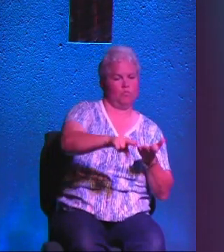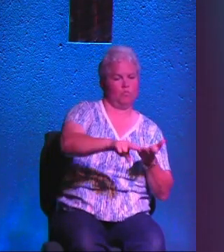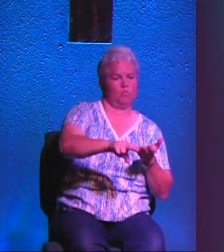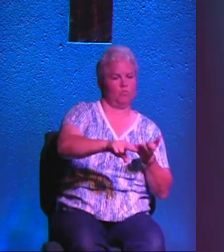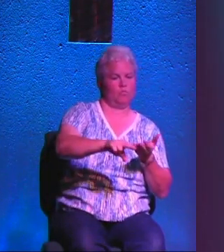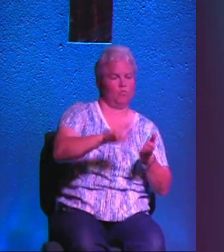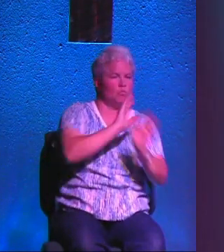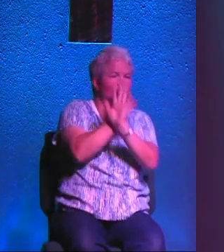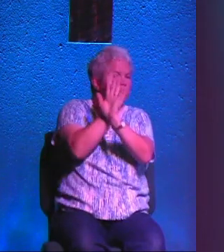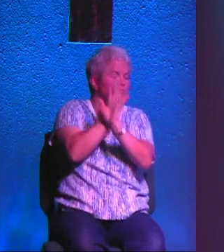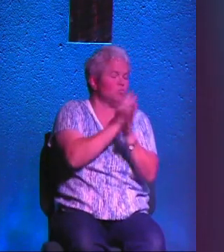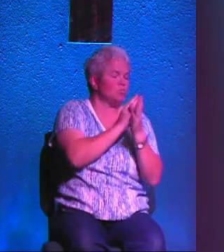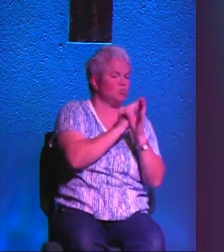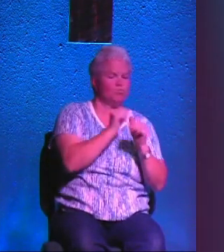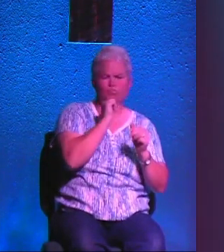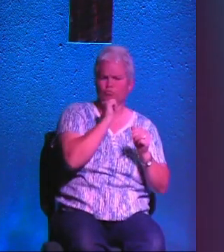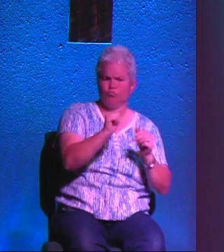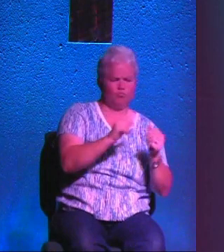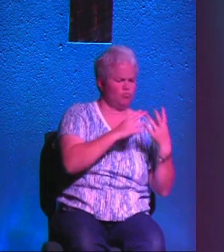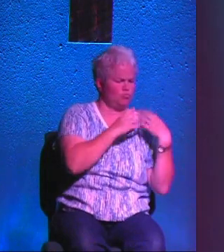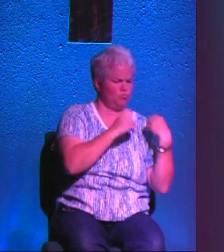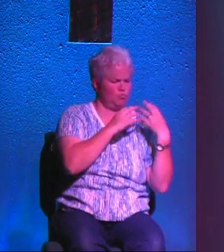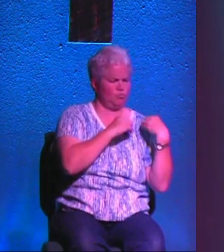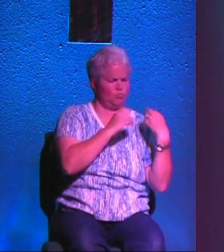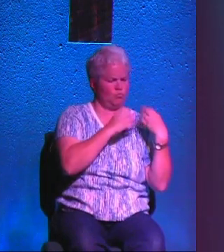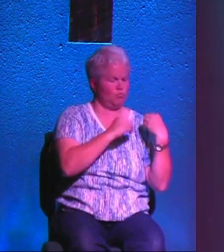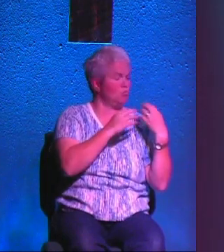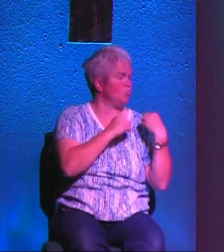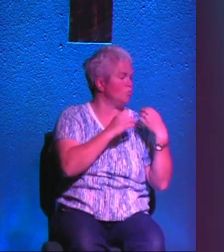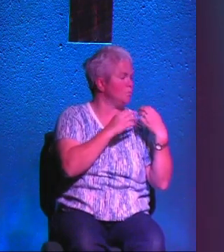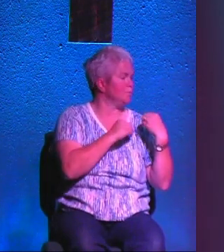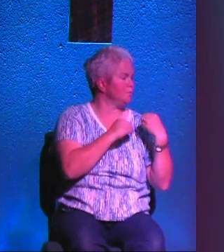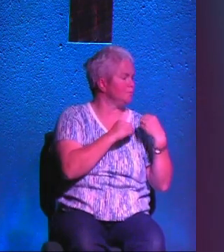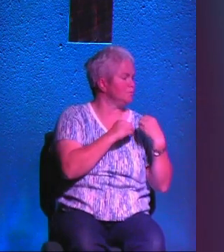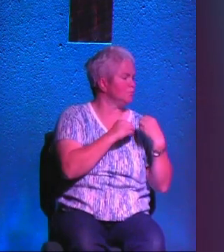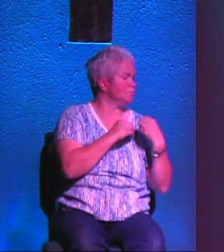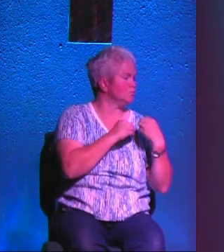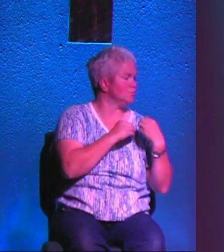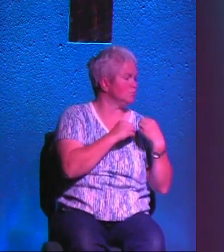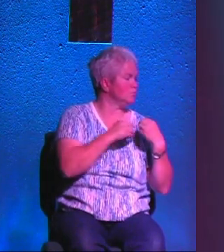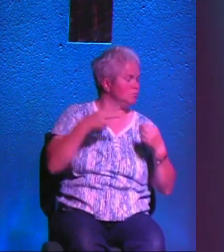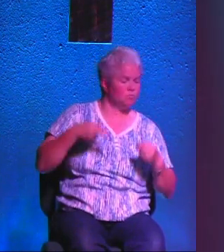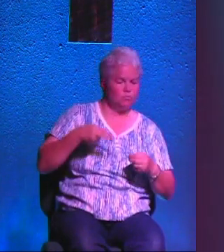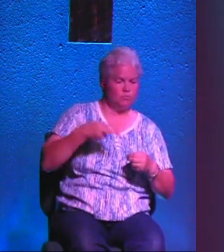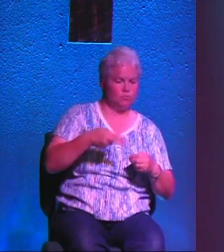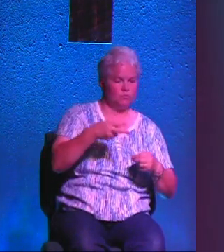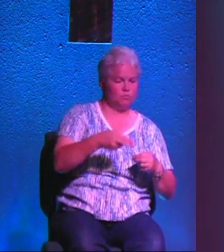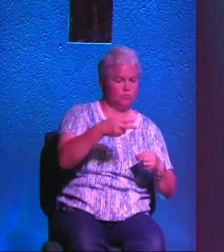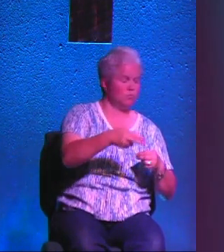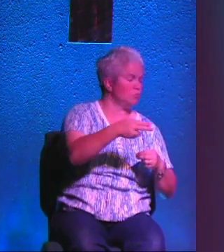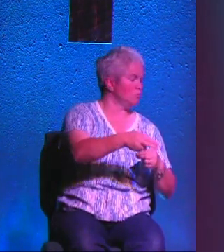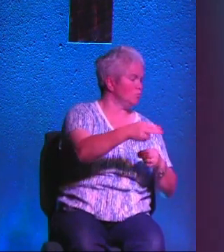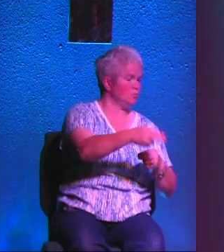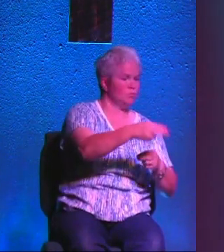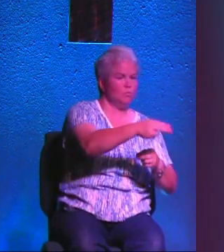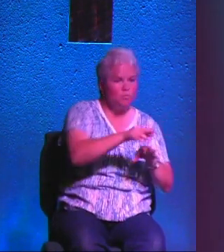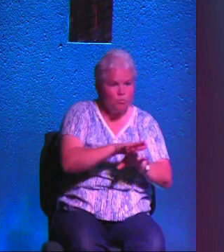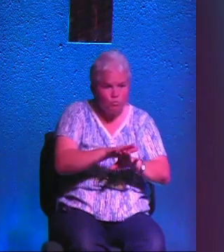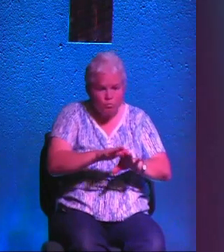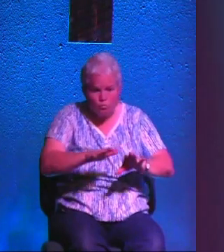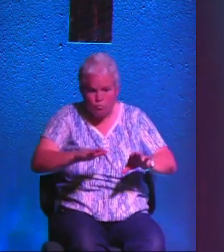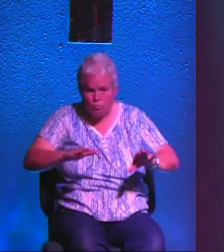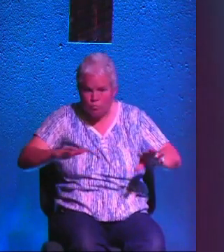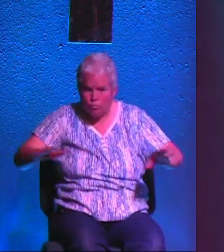deny the body's desires and refuse its appetites and cut its needs down to the